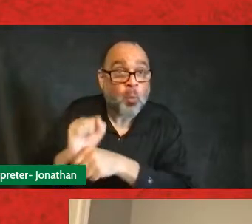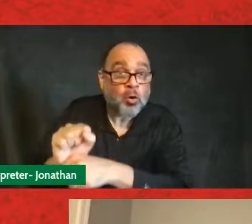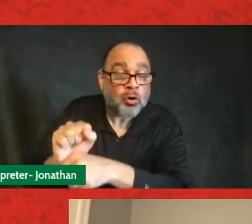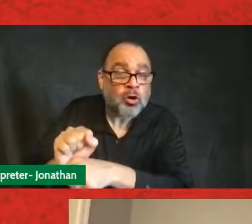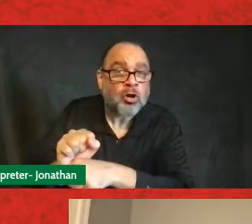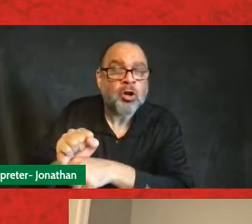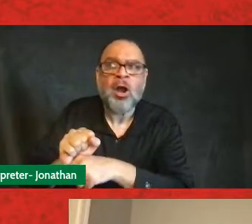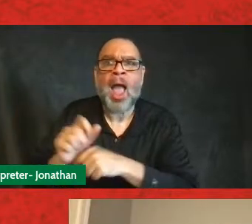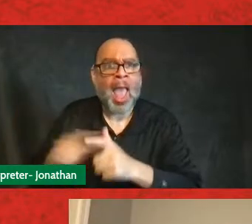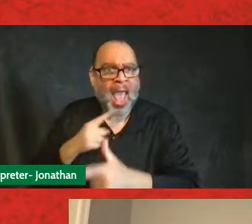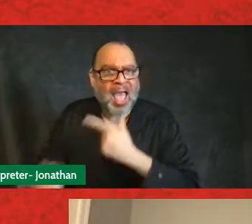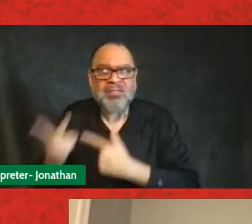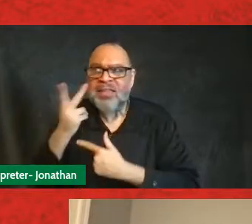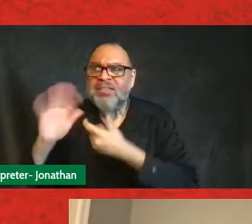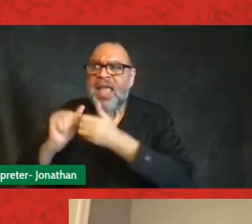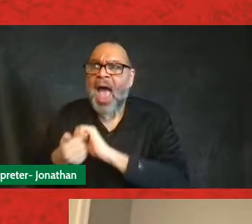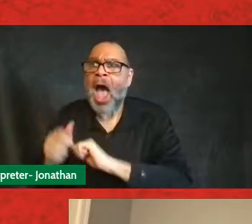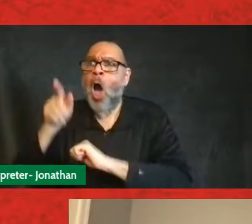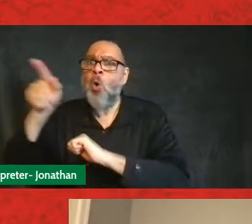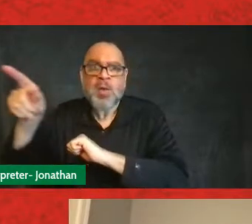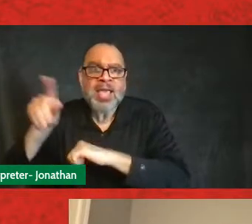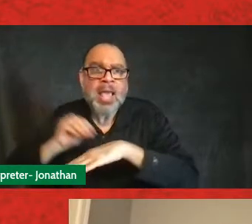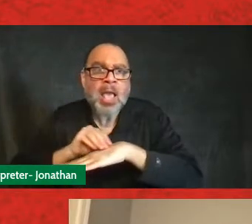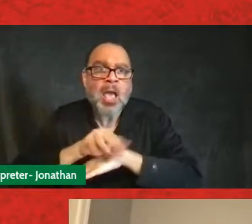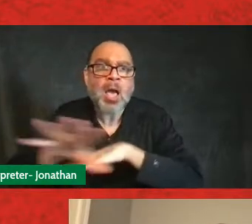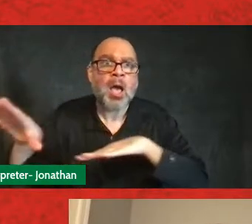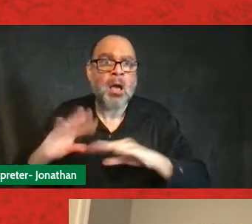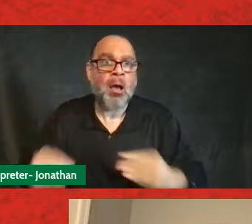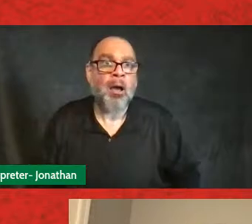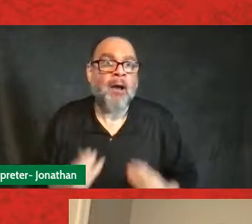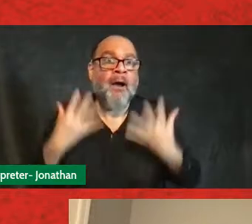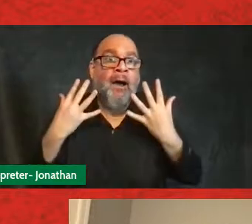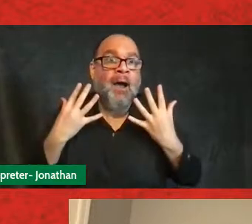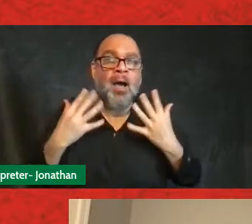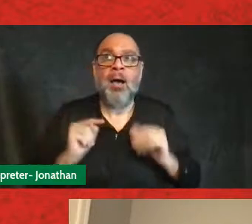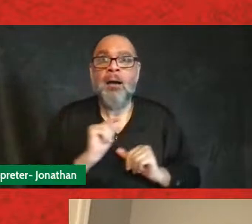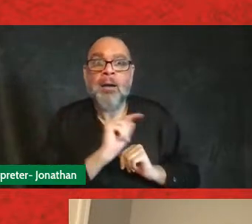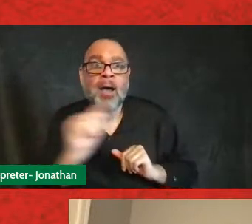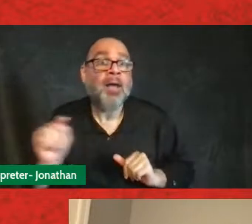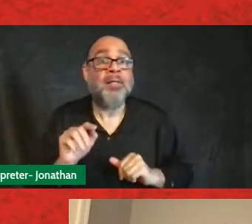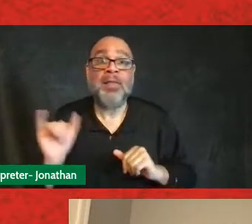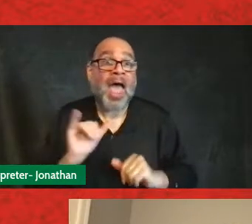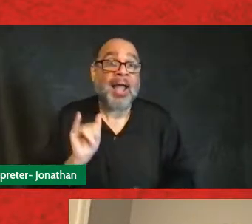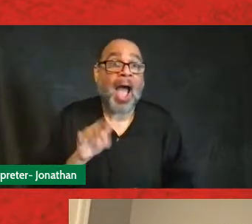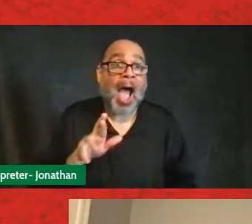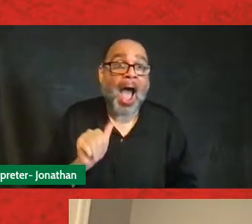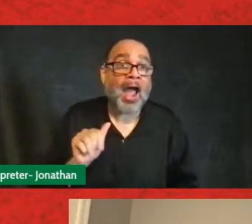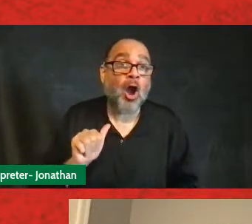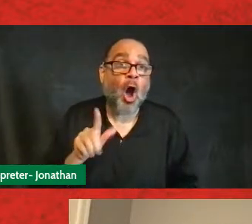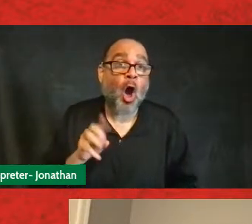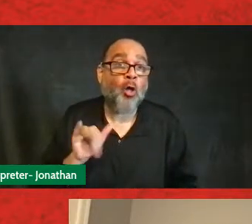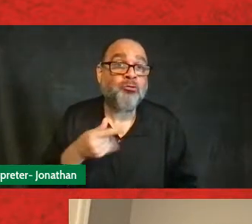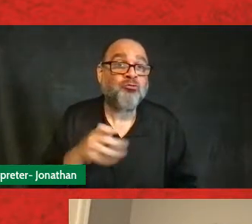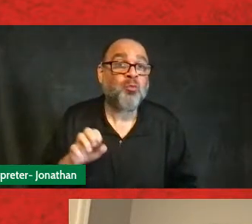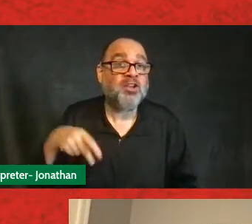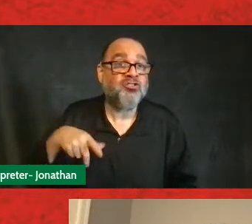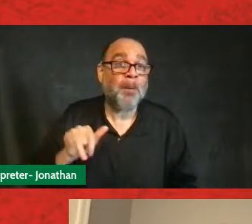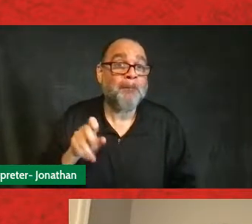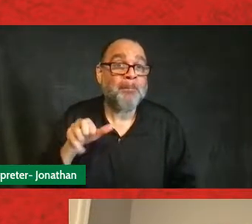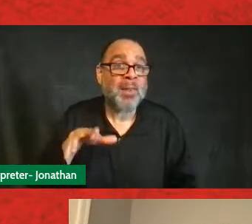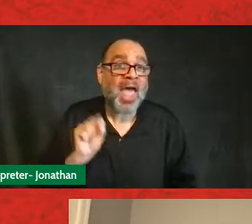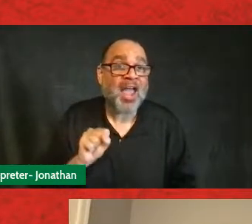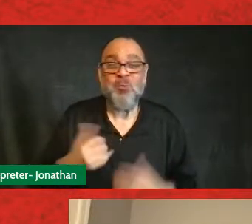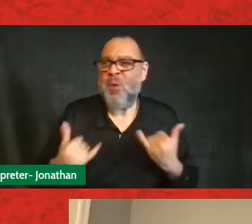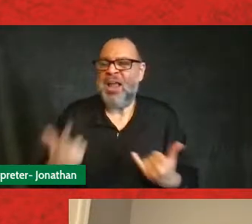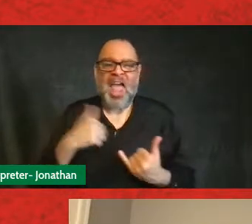then inspired other companies, inspired the Ira Aldridge players. You know, we're in the midst right now of doing a whole podcast